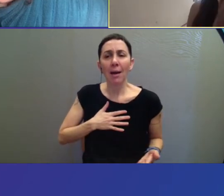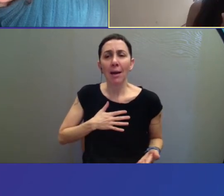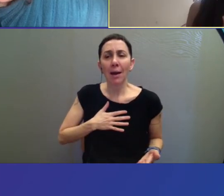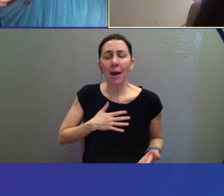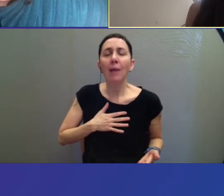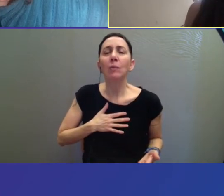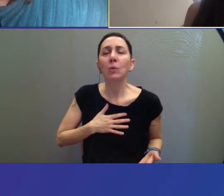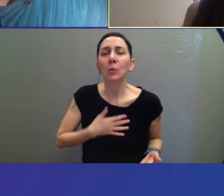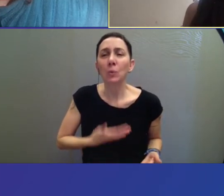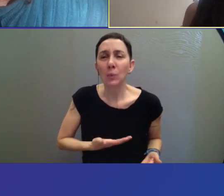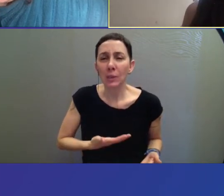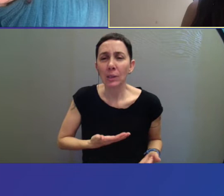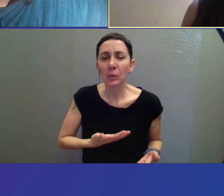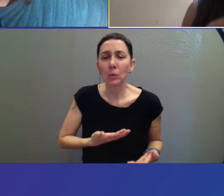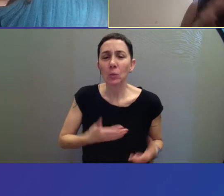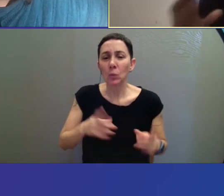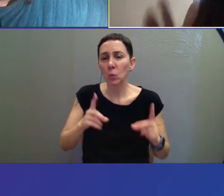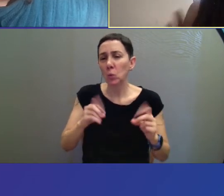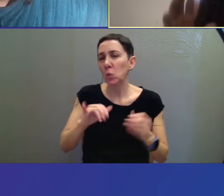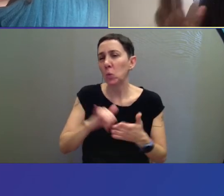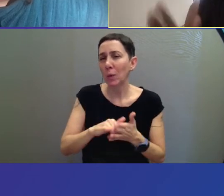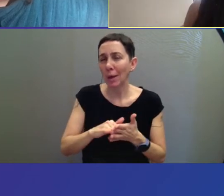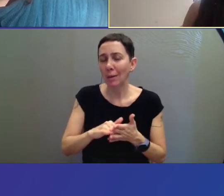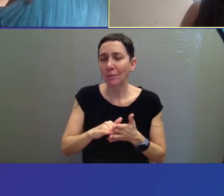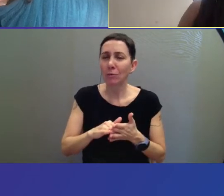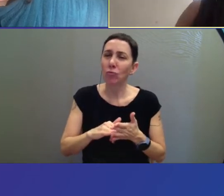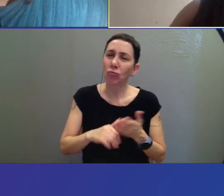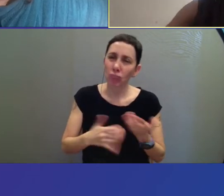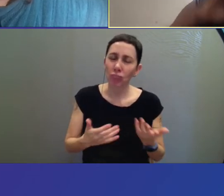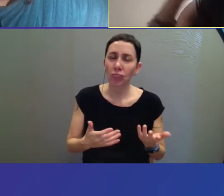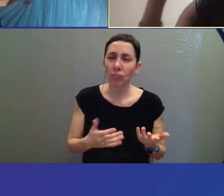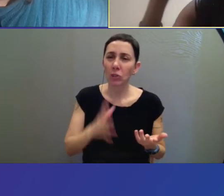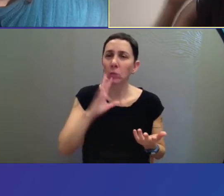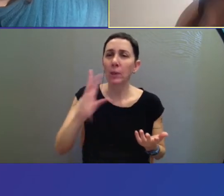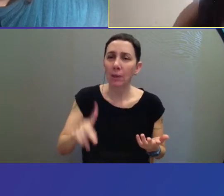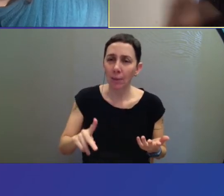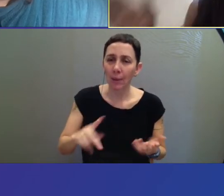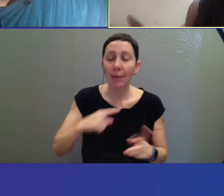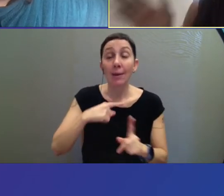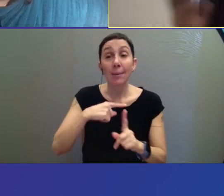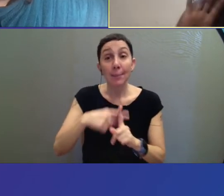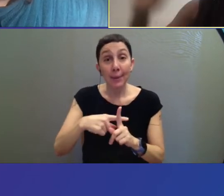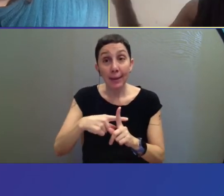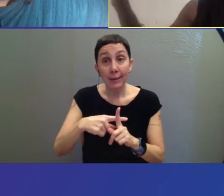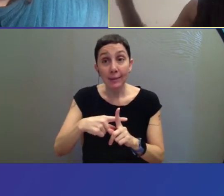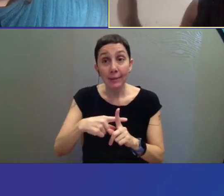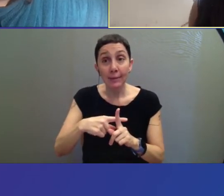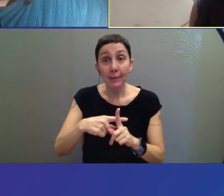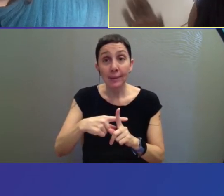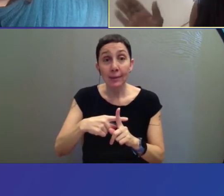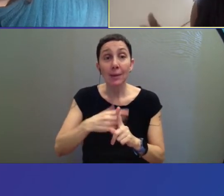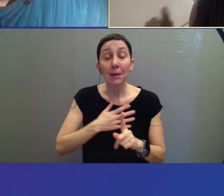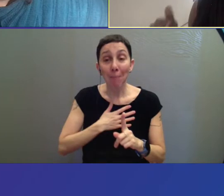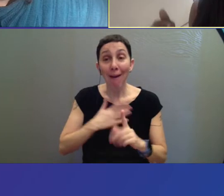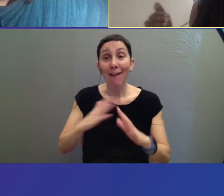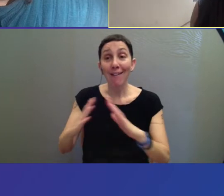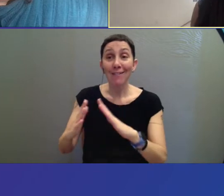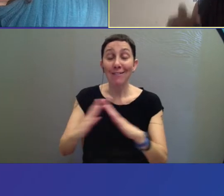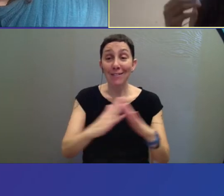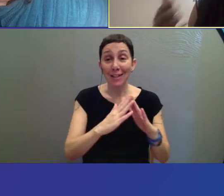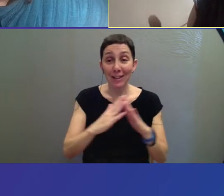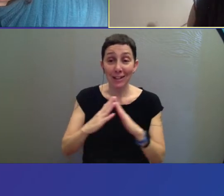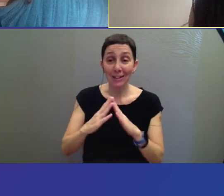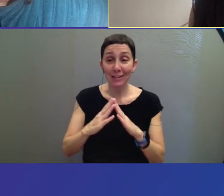that. And I also have to say, again, how much my incredible village, including folks